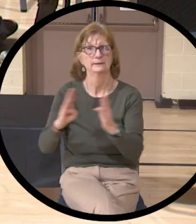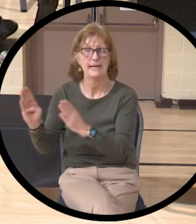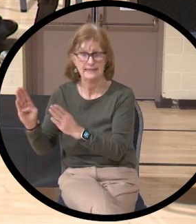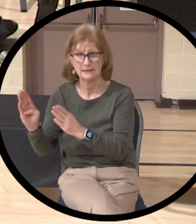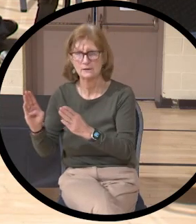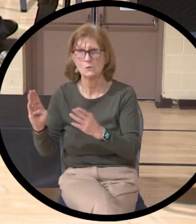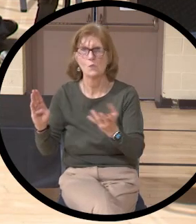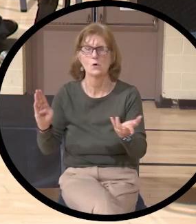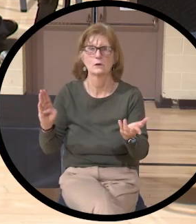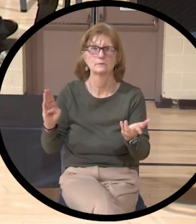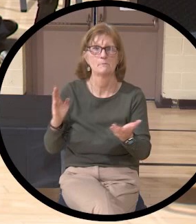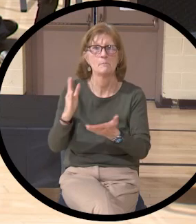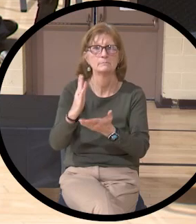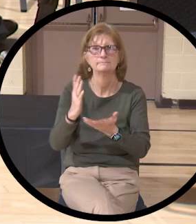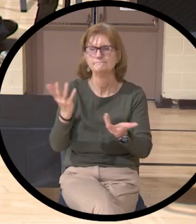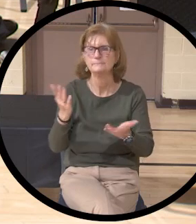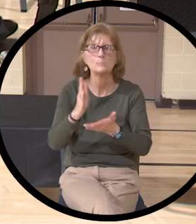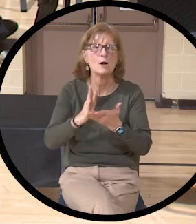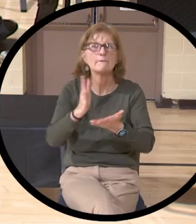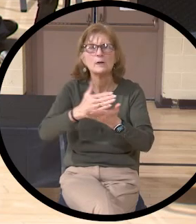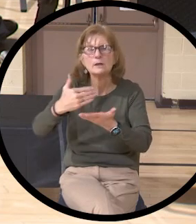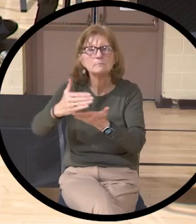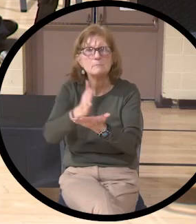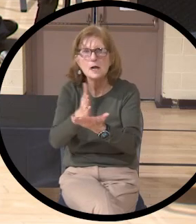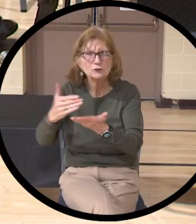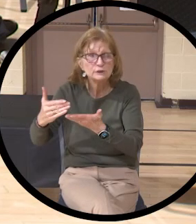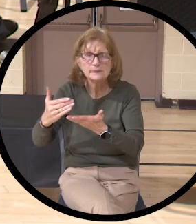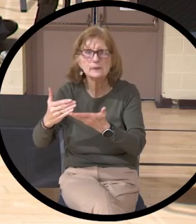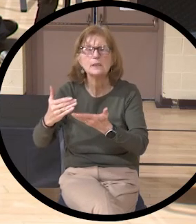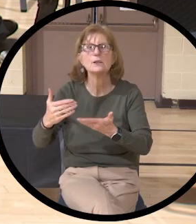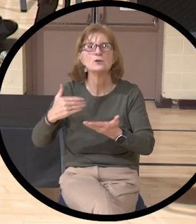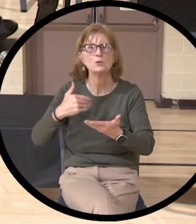for, what do you call them, raised,